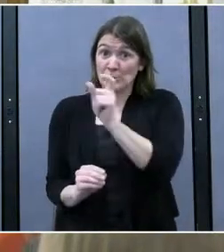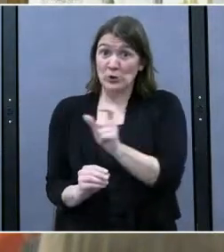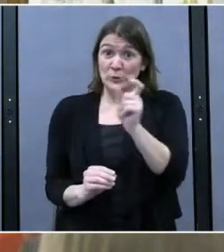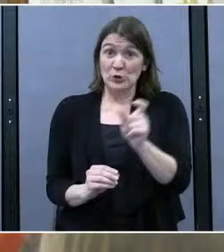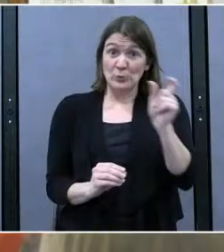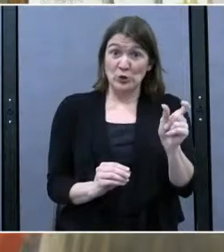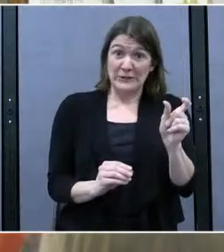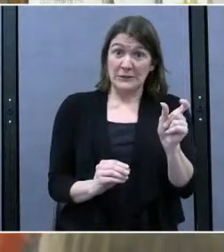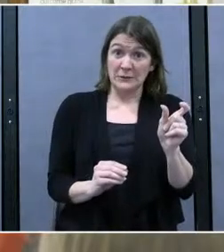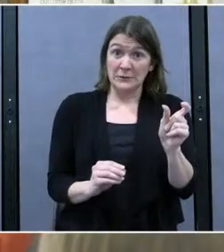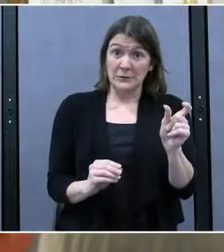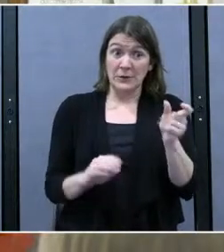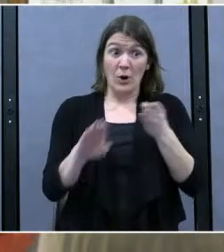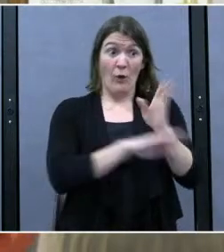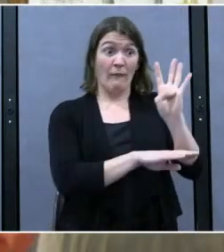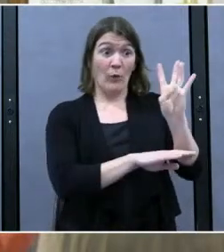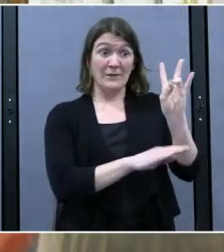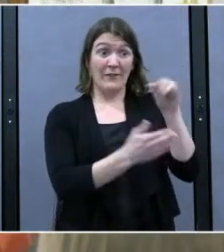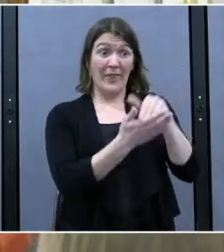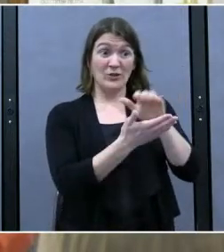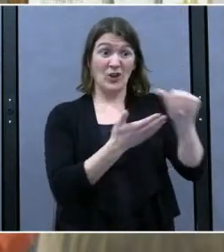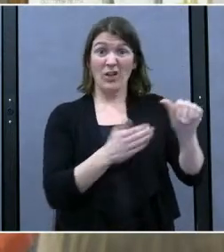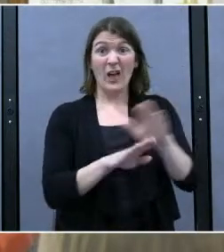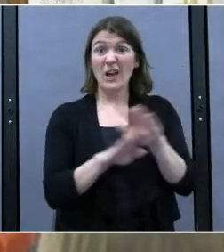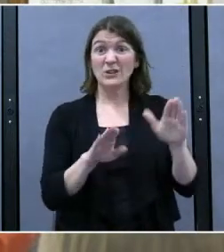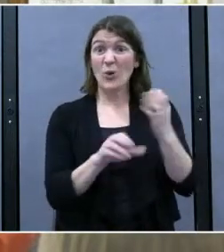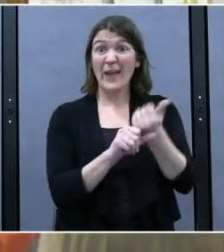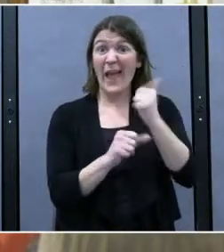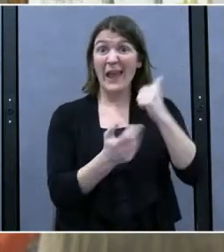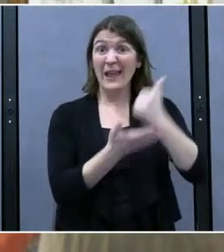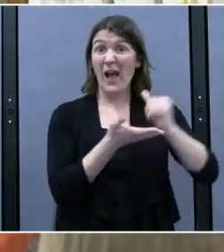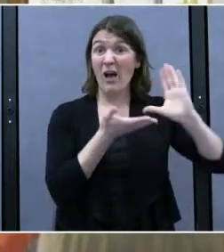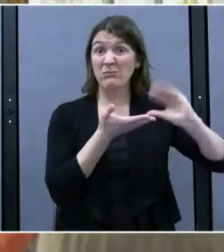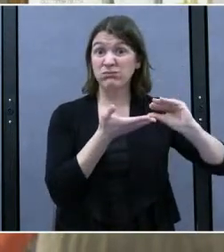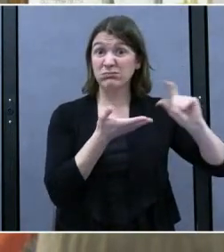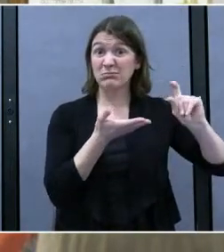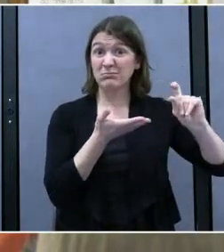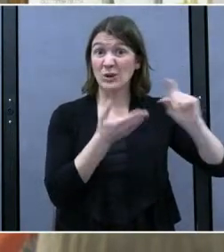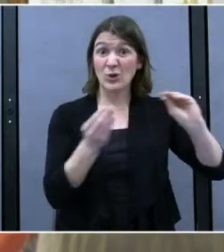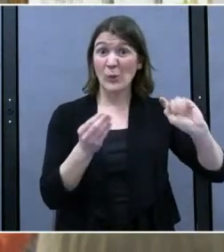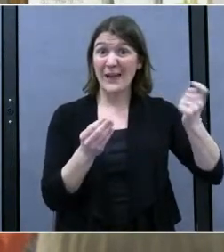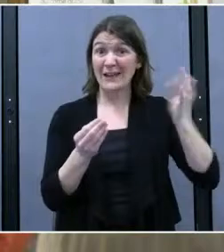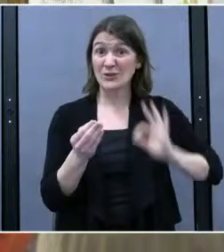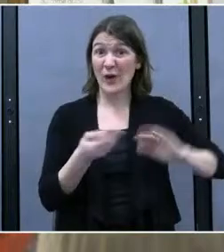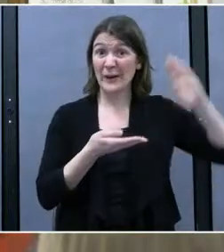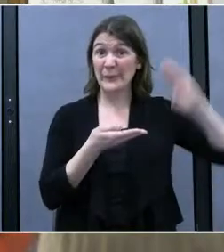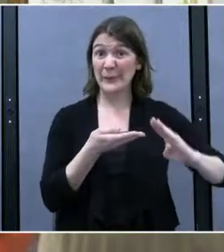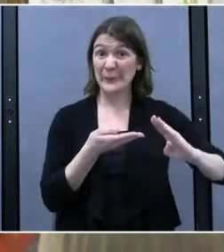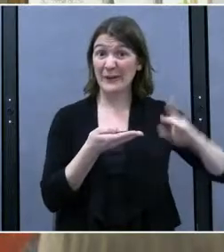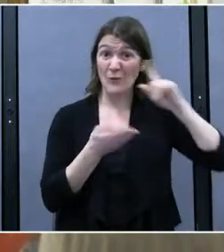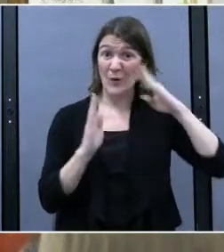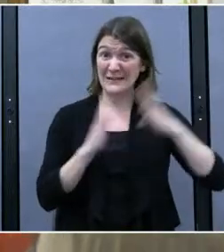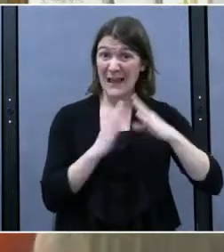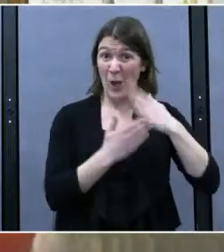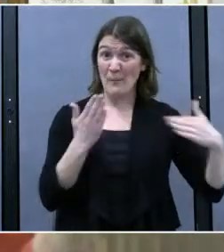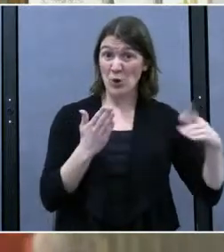that if that is over $47,000, you won't get any tax credit for the municipality